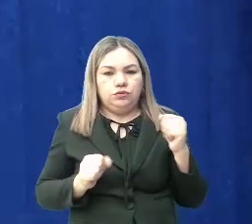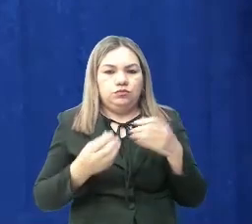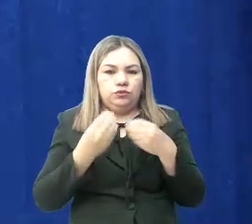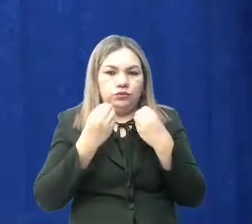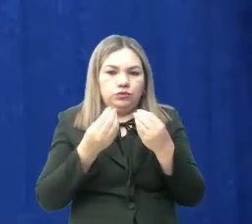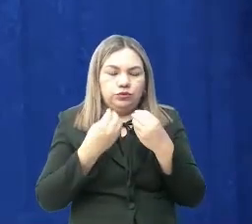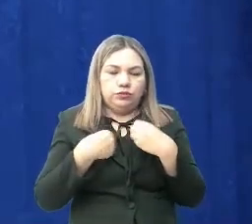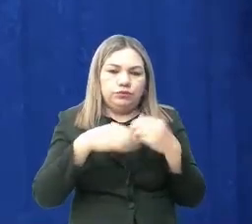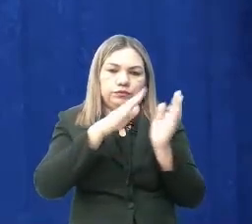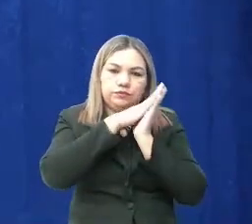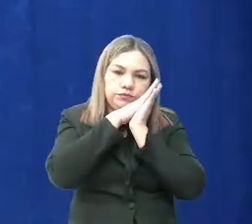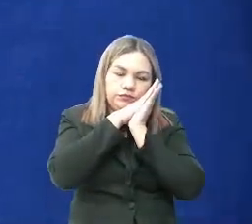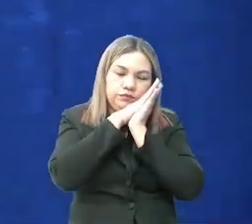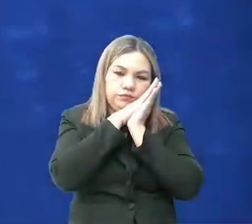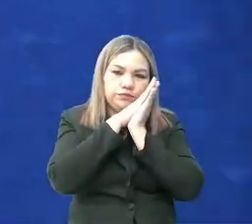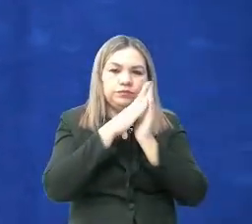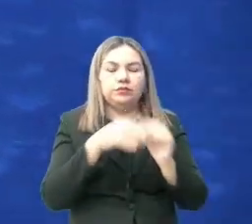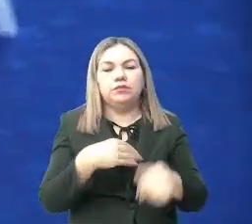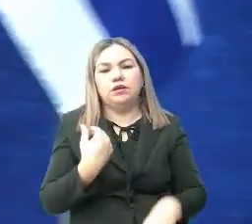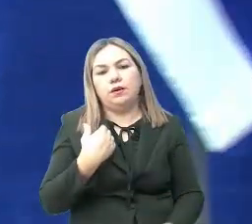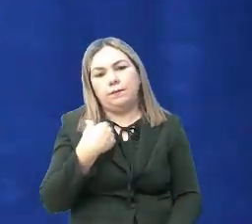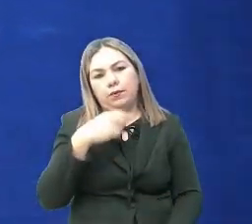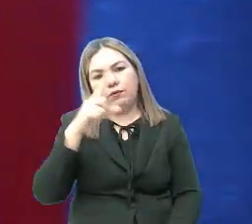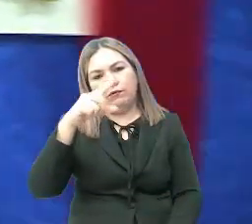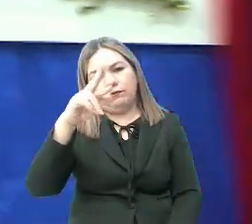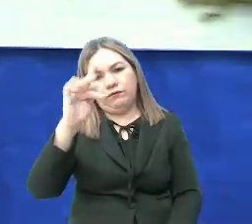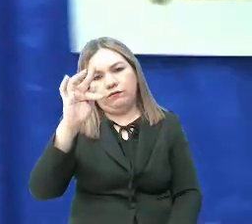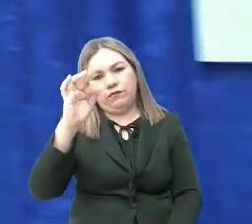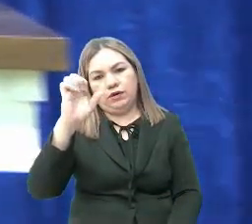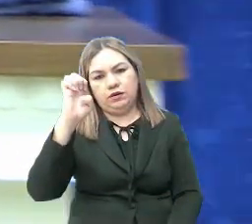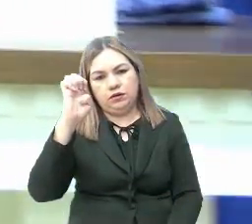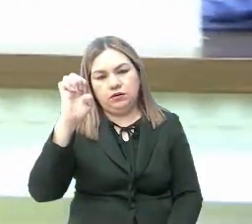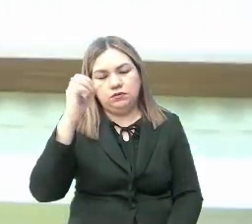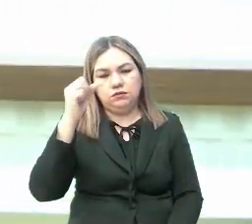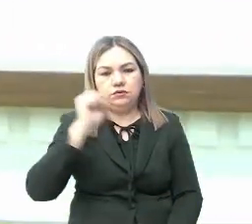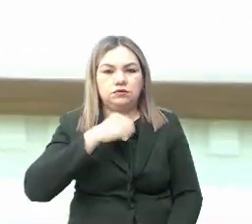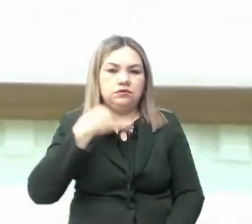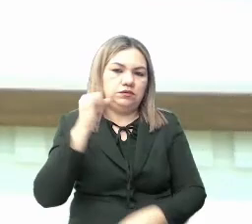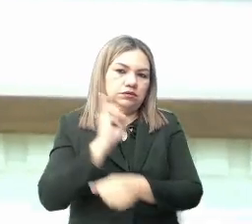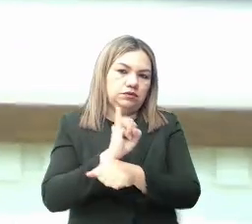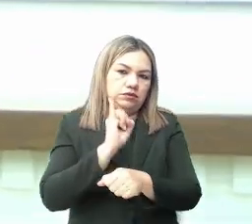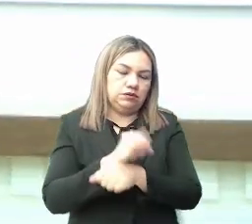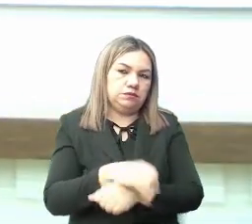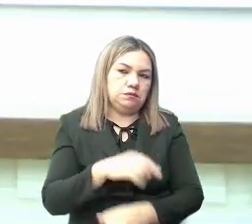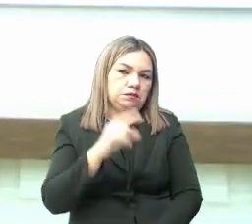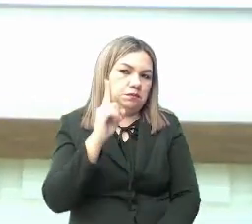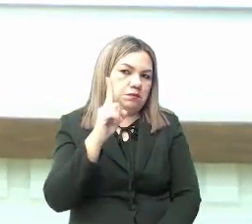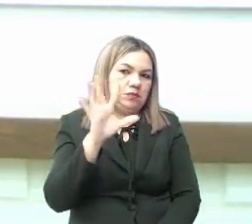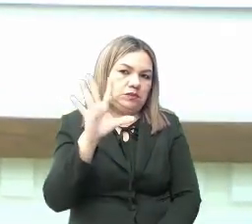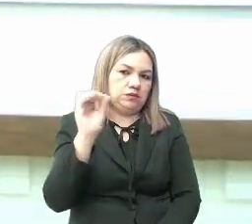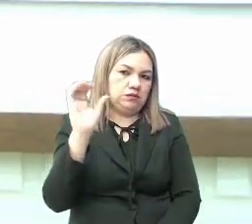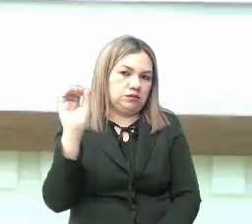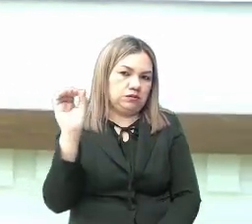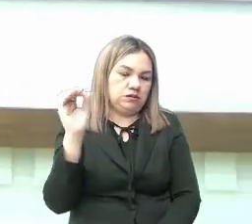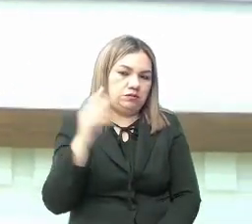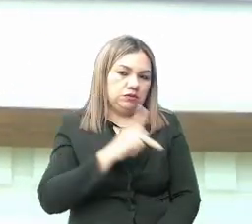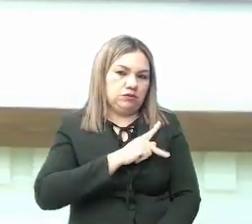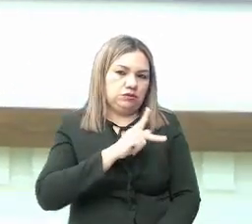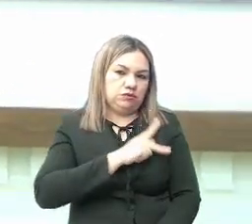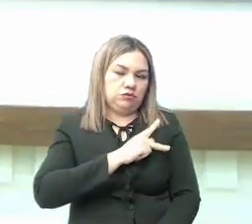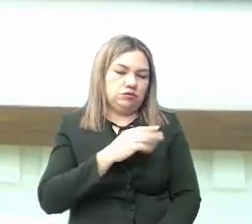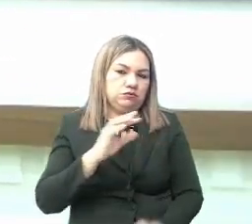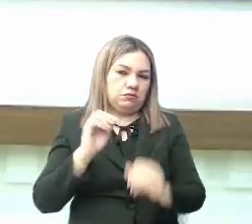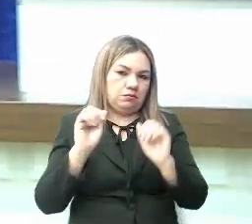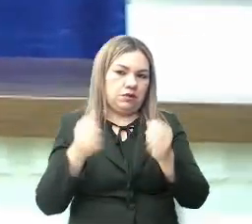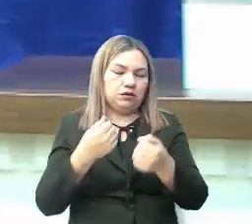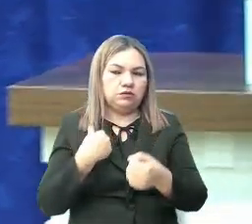to sleep? I didn't understand. I went by faith to the service. There was like 1,500 people